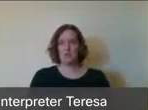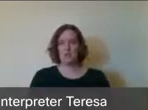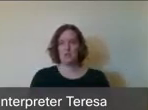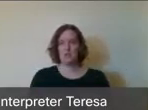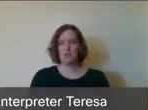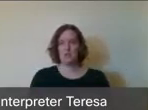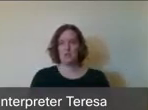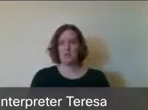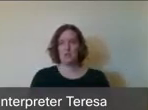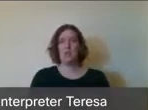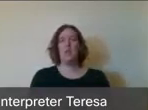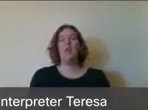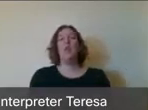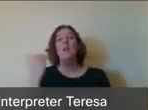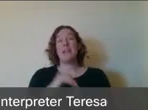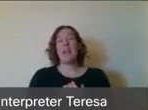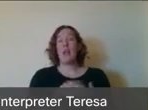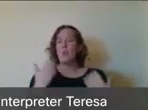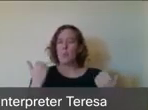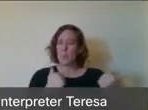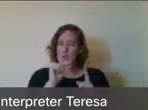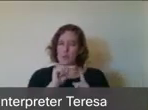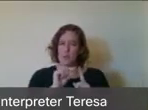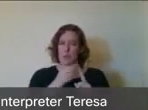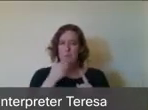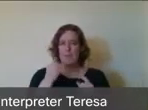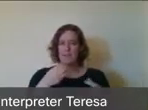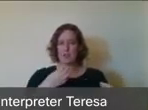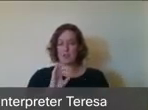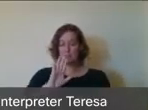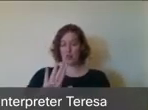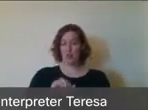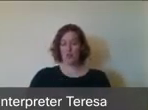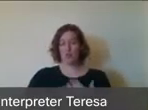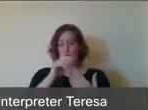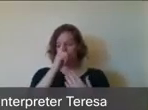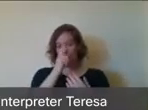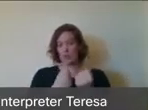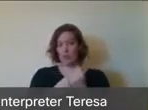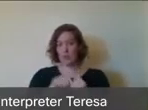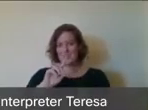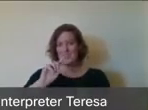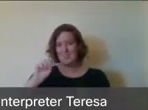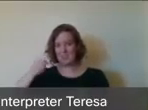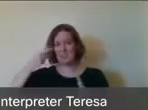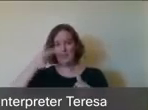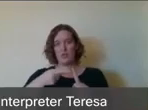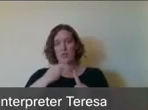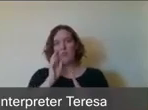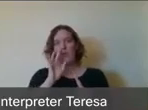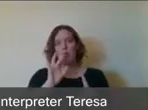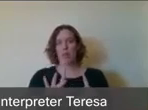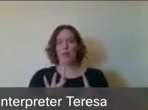Again, what word best describes your approach to supporting the mission of DDS? You're going to click on